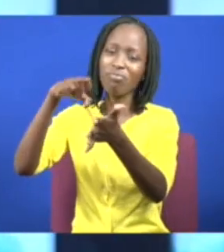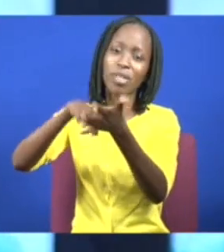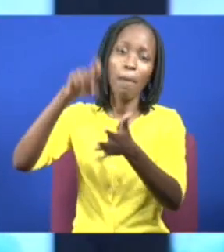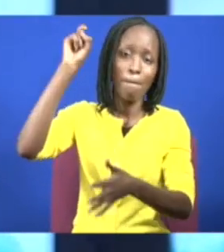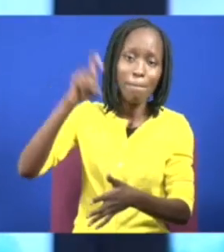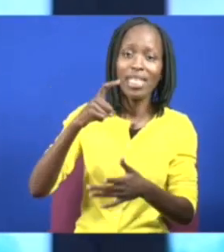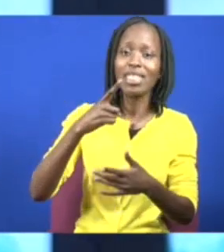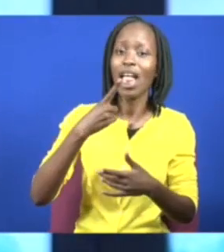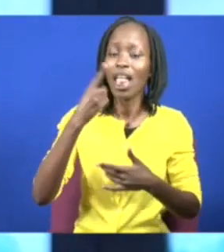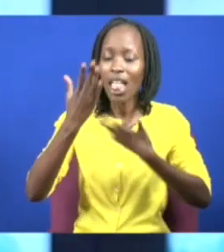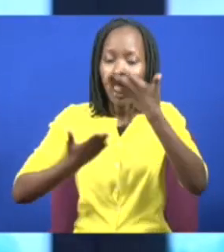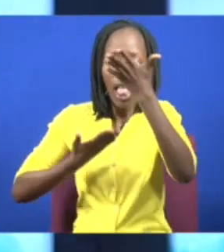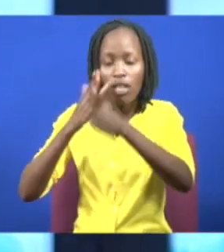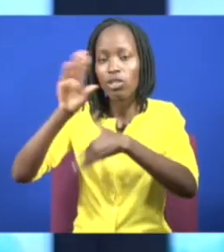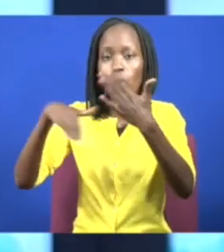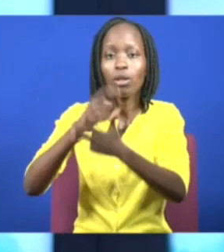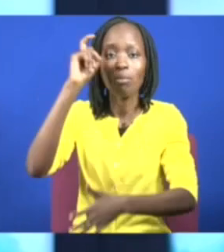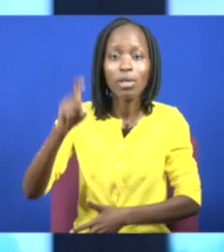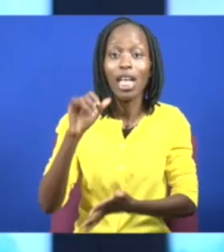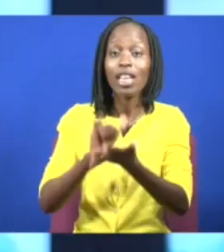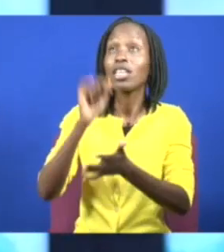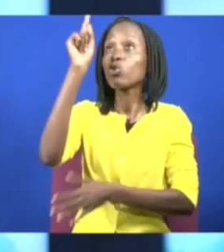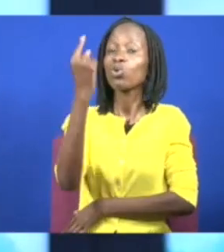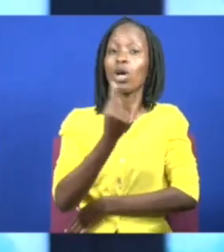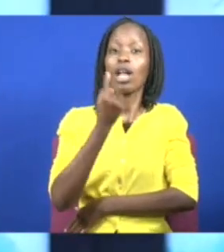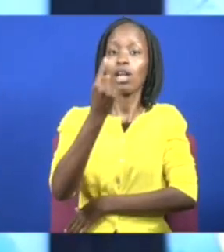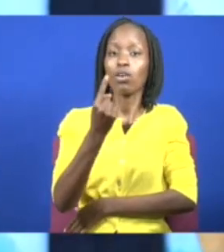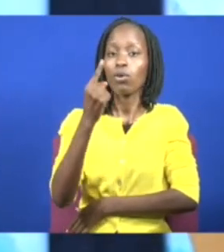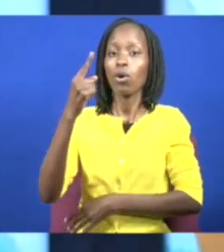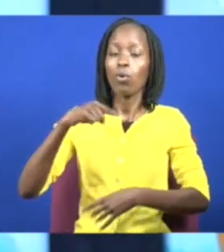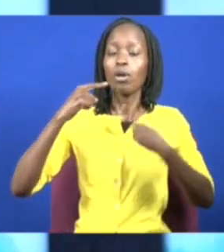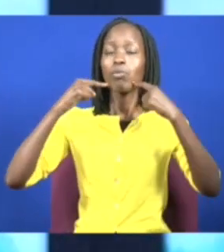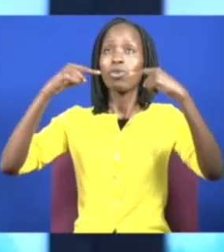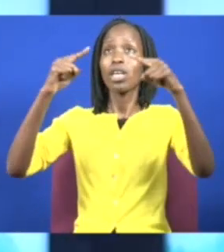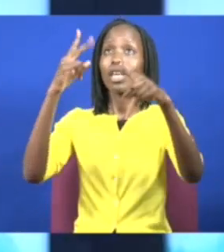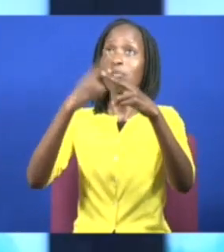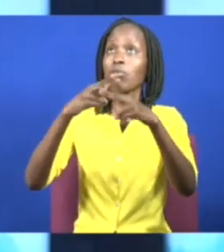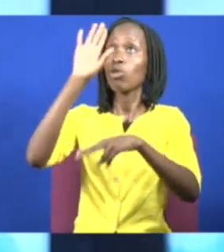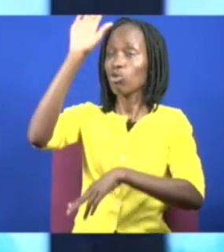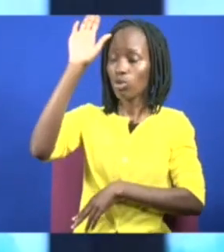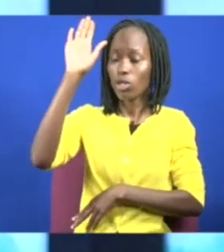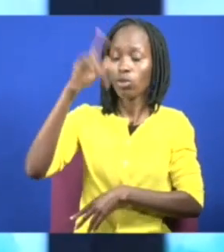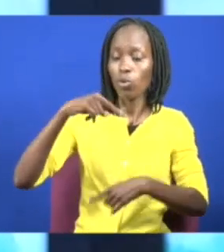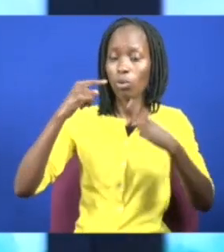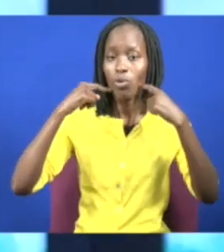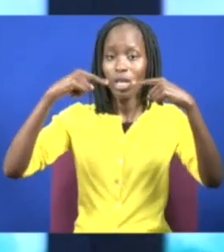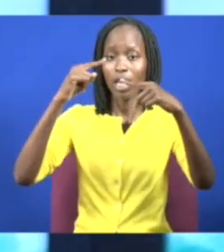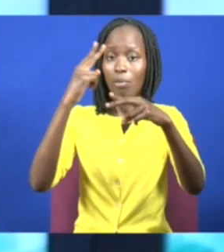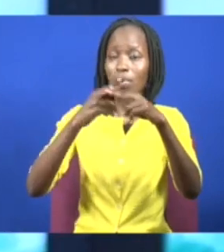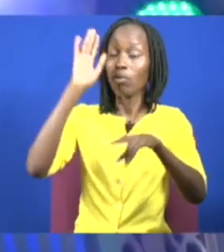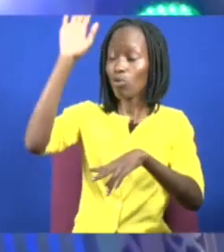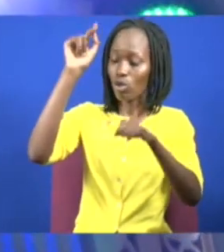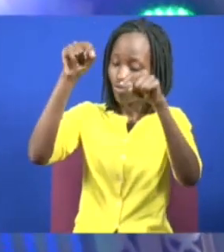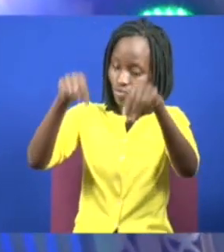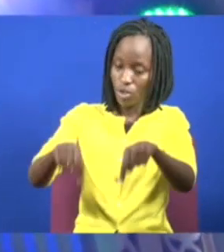and every tongue must confess that you are Lord. We proclaim your name this day. We proclaim your name this